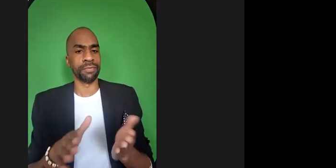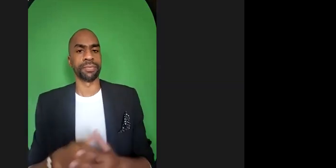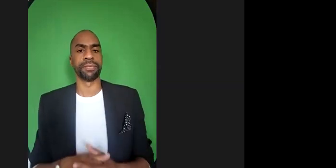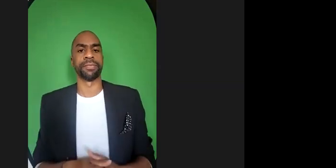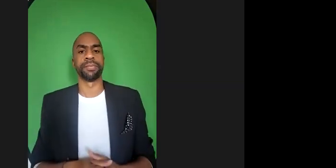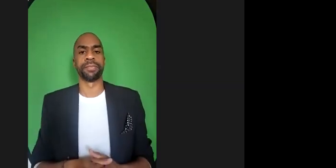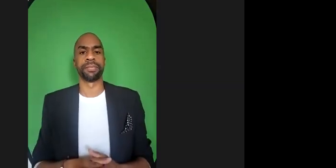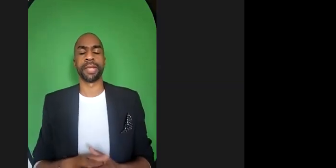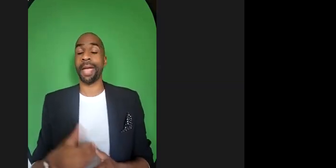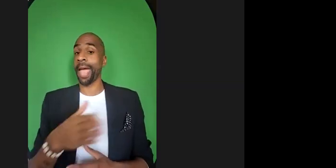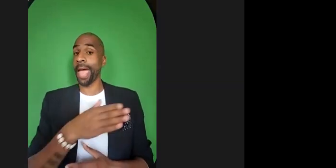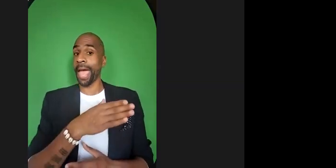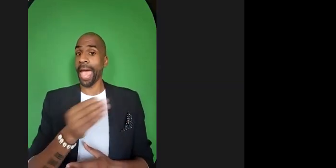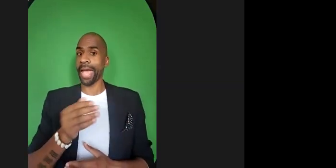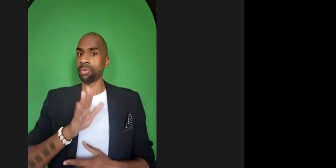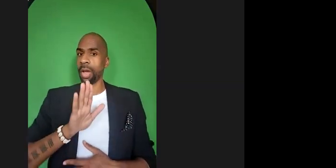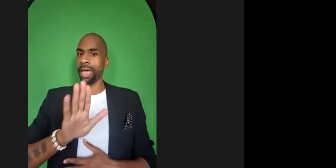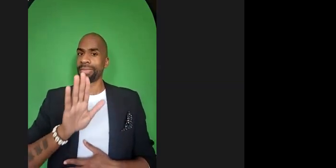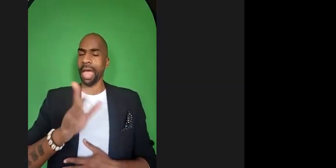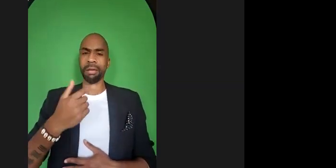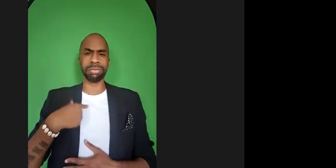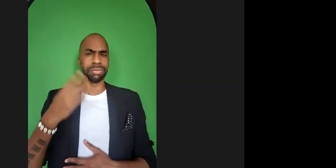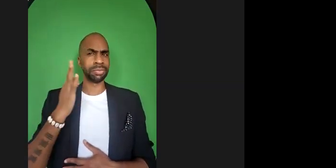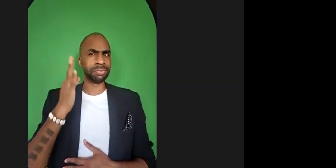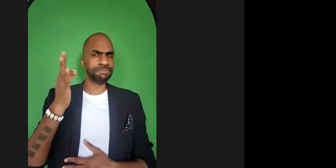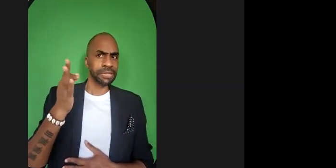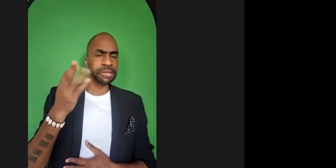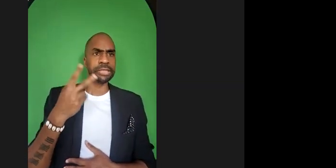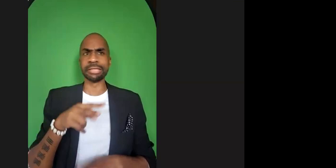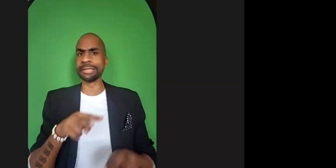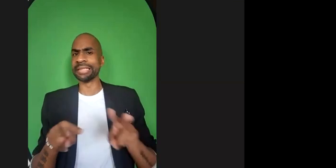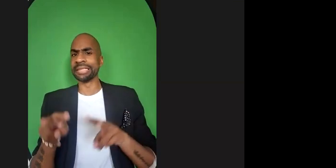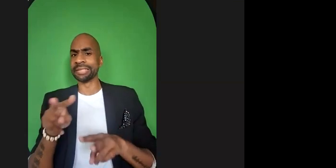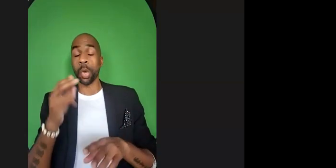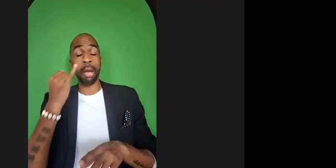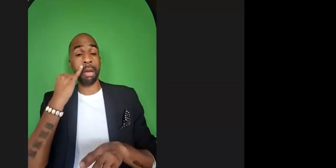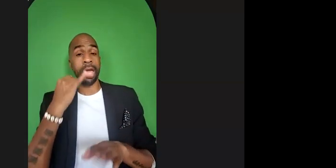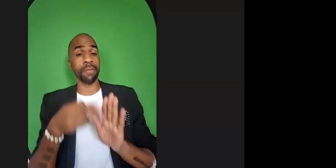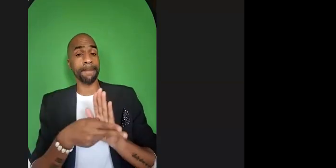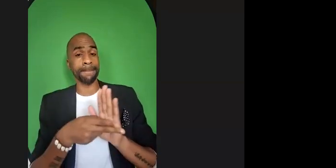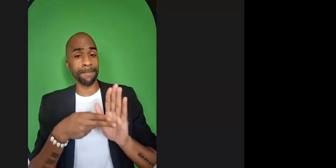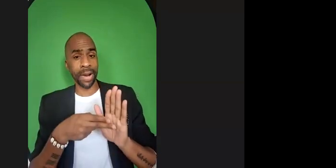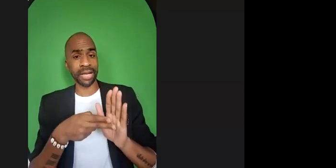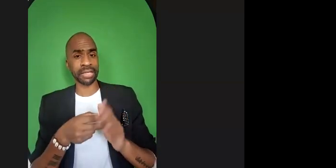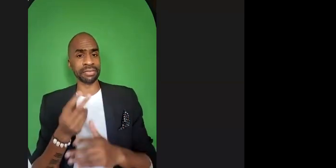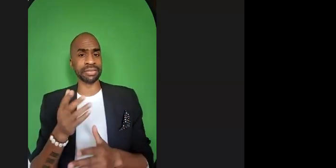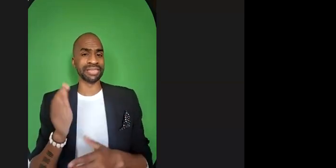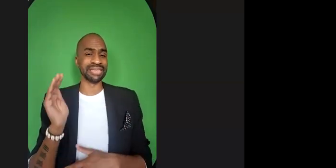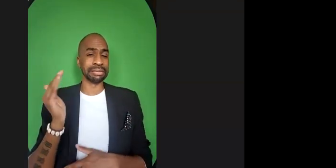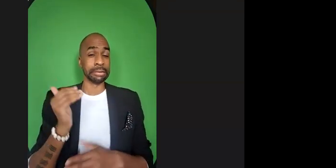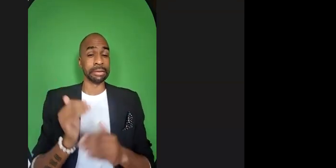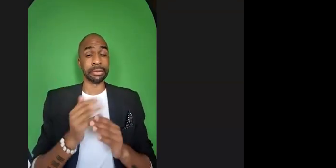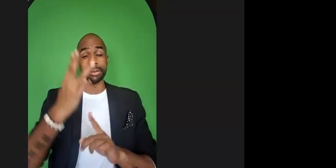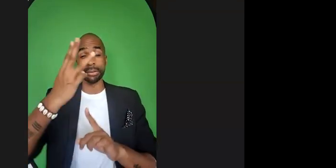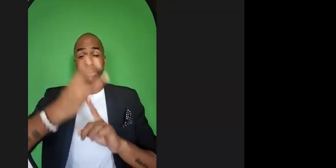also take into account their overall trajectory. But if a prognosis, if someone's prognosis does seem like it's less than